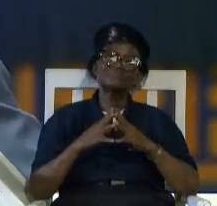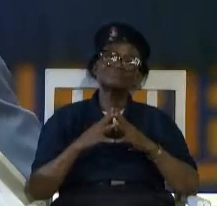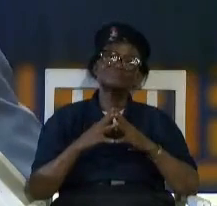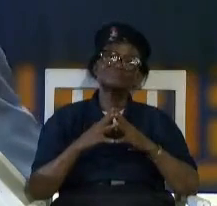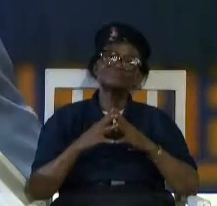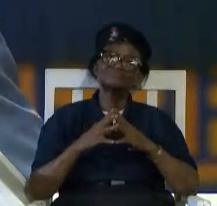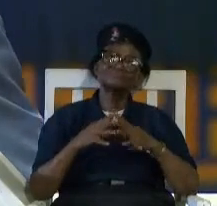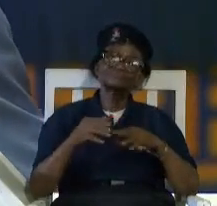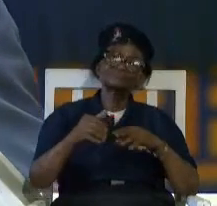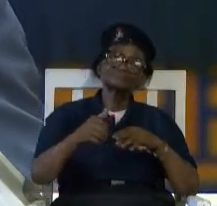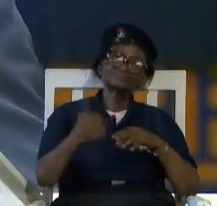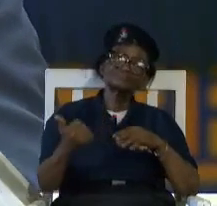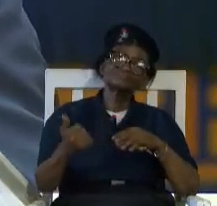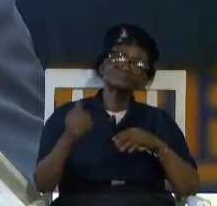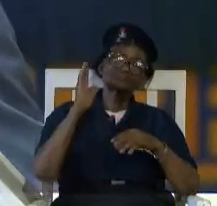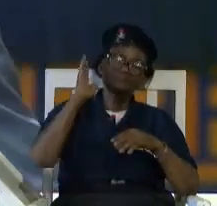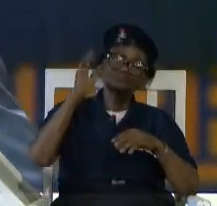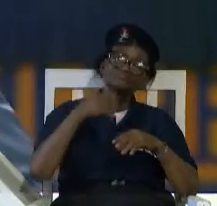Others may tell you